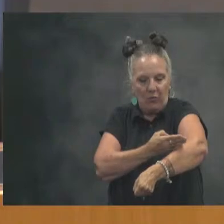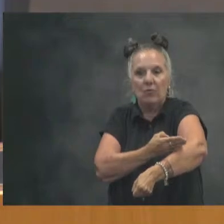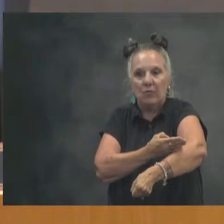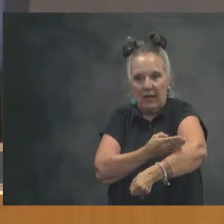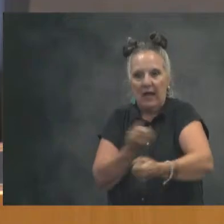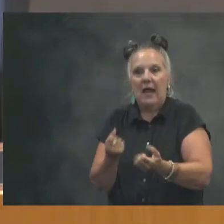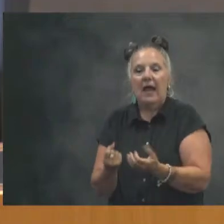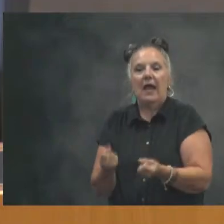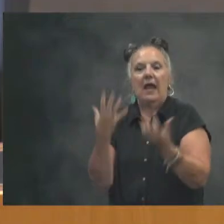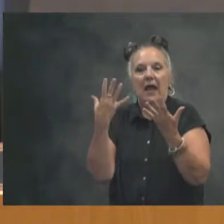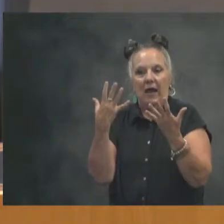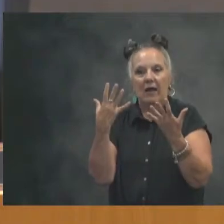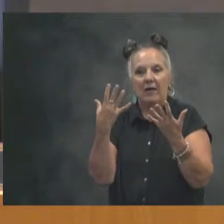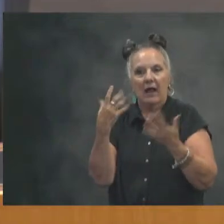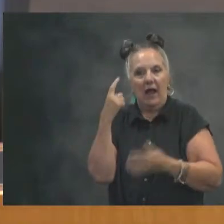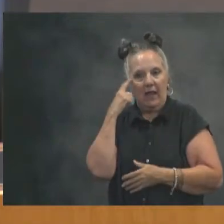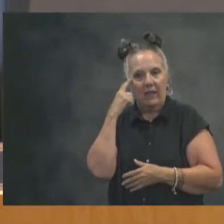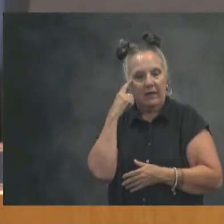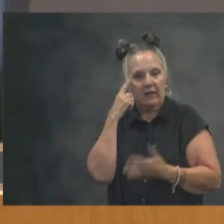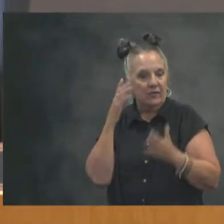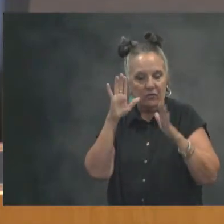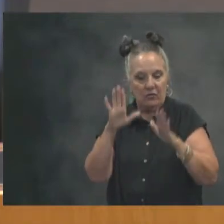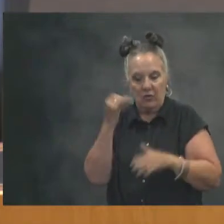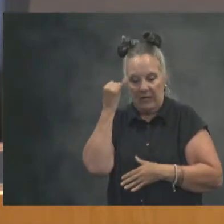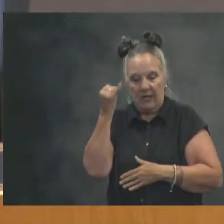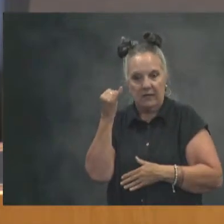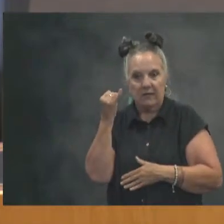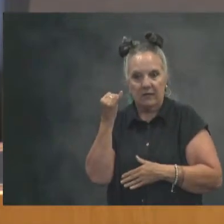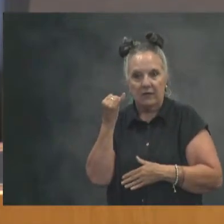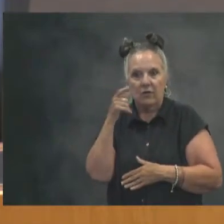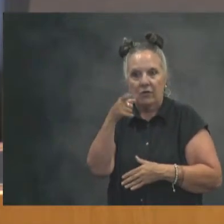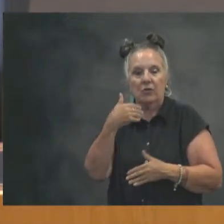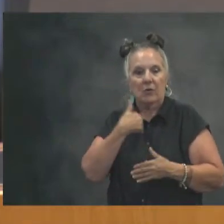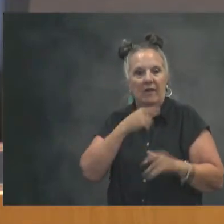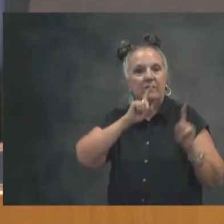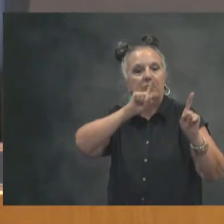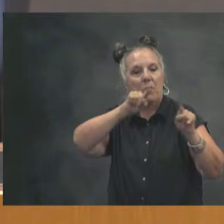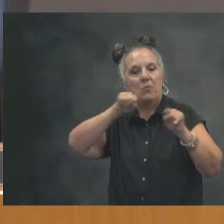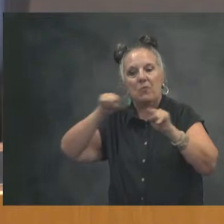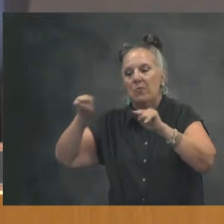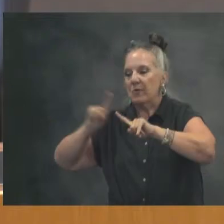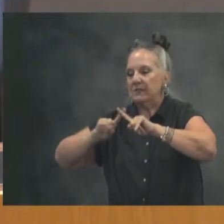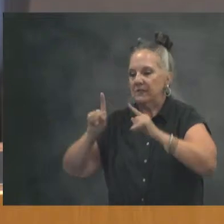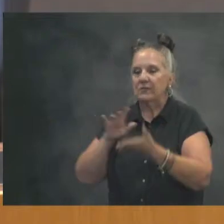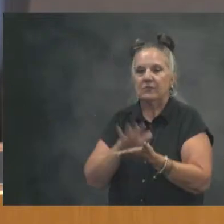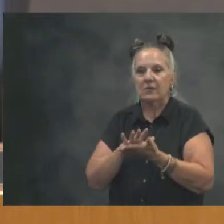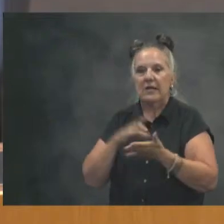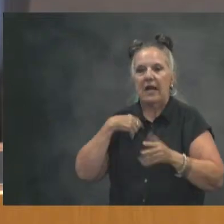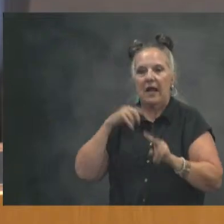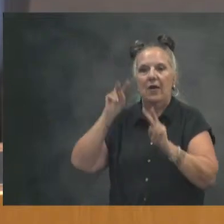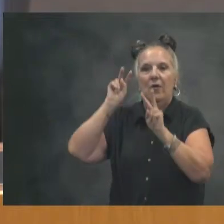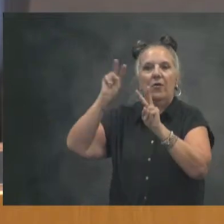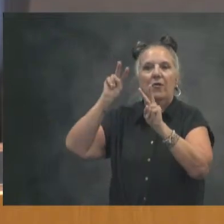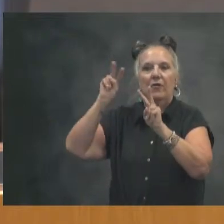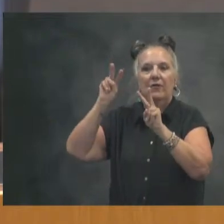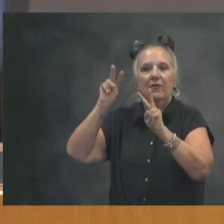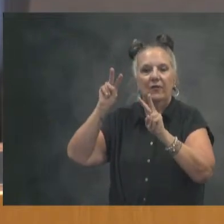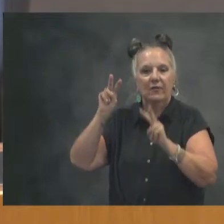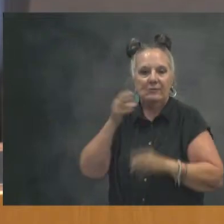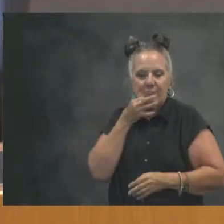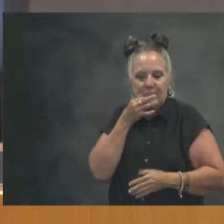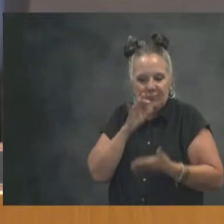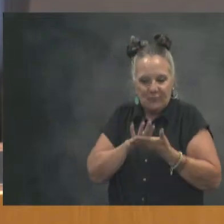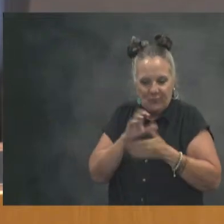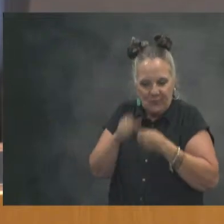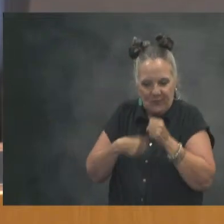improved. And I thought that was and I think it's a great idea that you have us going to different schools. And I look forward to this coming school